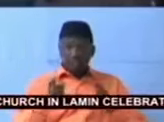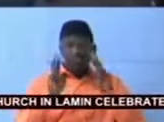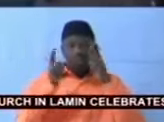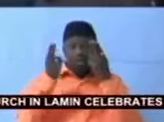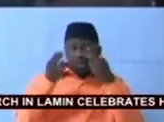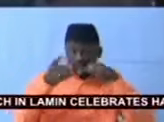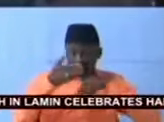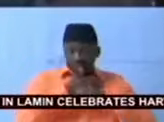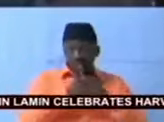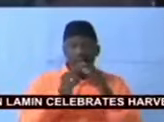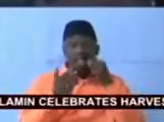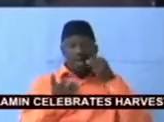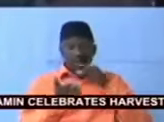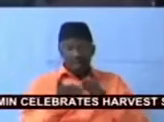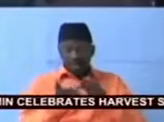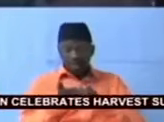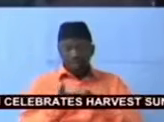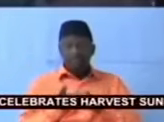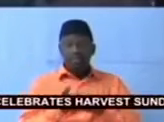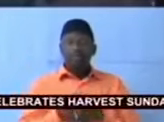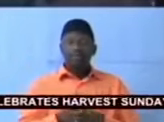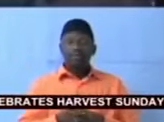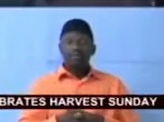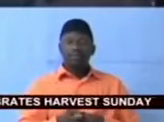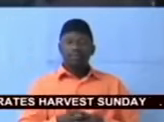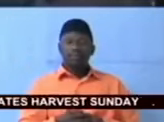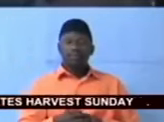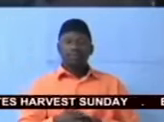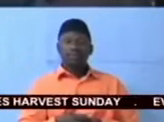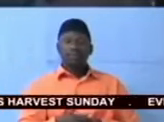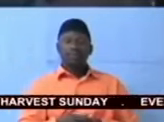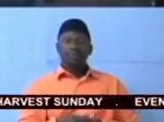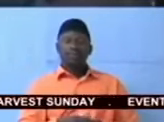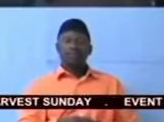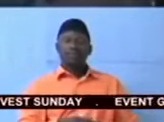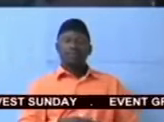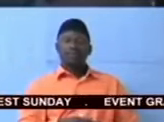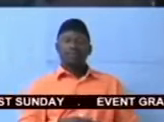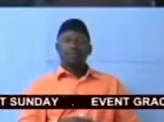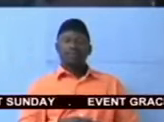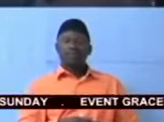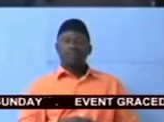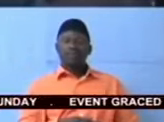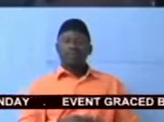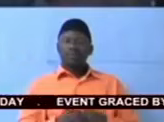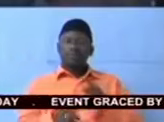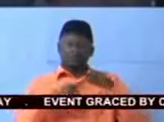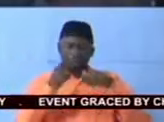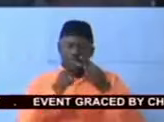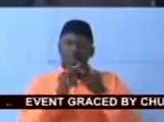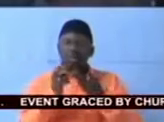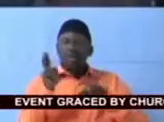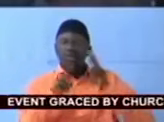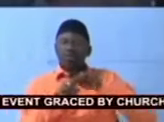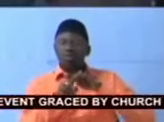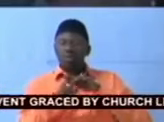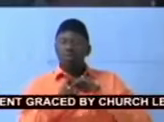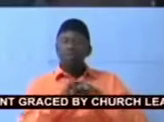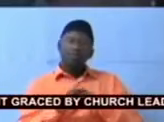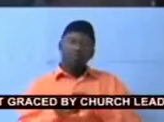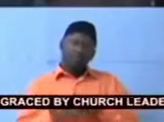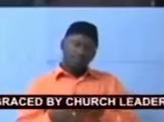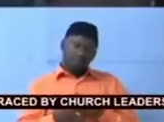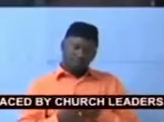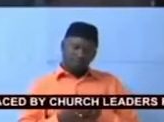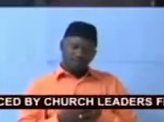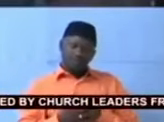nga xamne mo nekk ci letter bu. The subject is incident report. Moy xew xew bo xamne ni